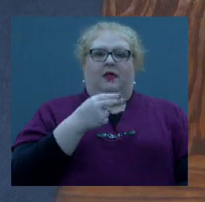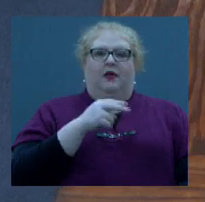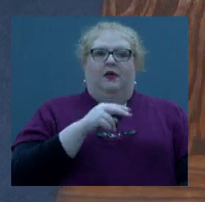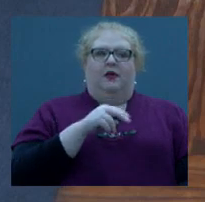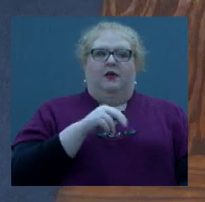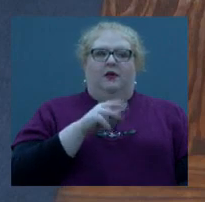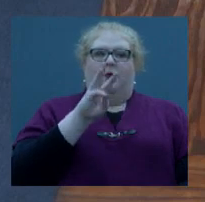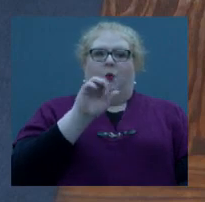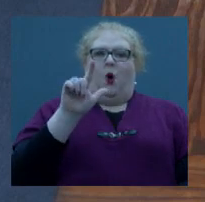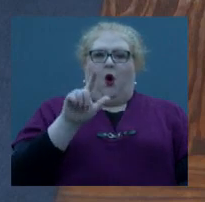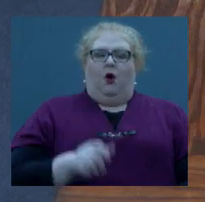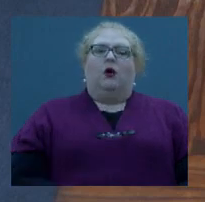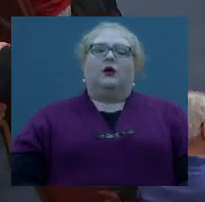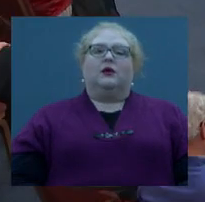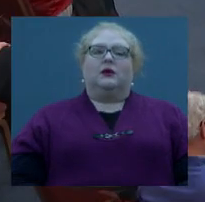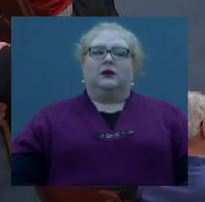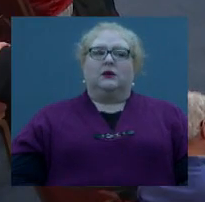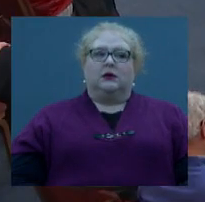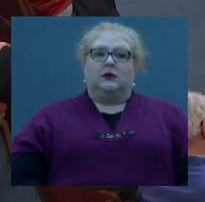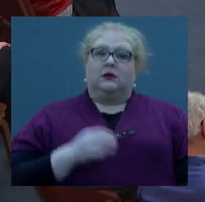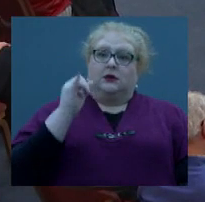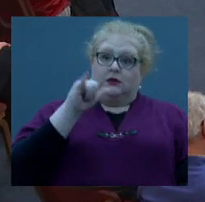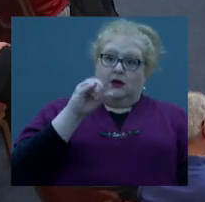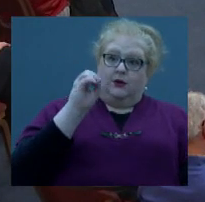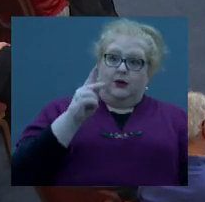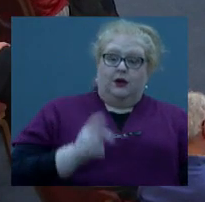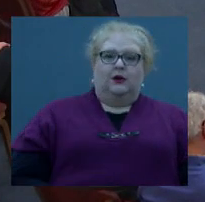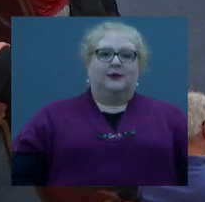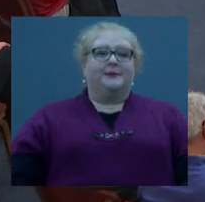Wall. Is that okay?